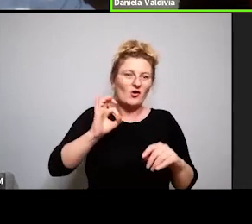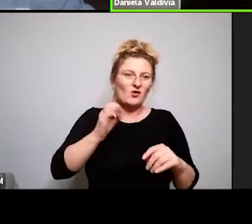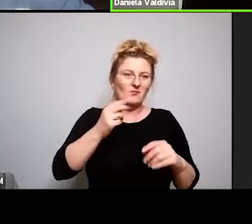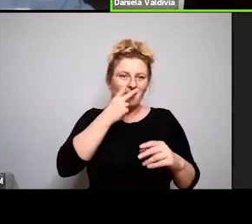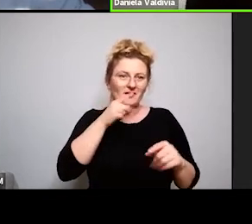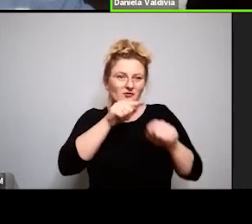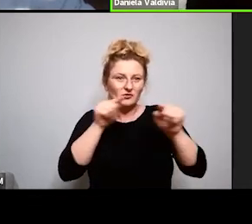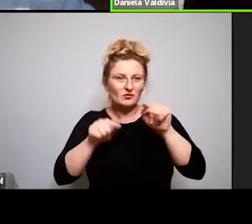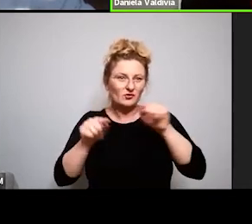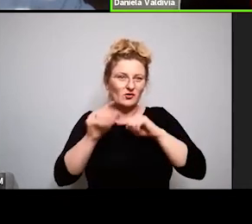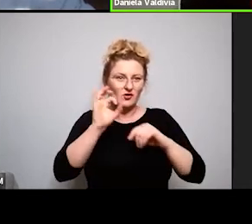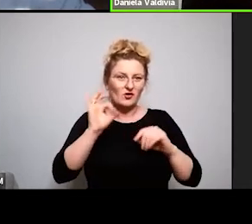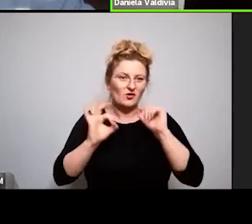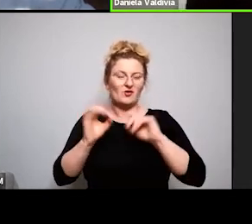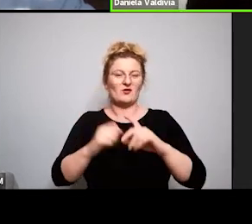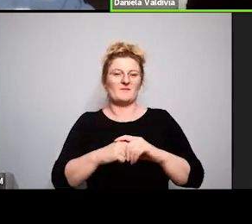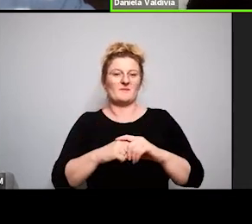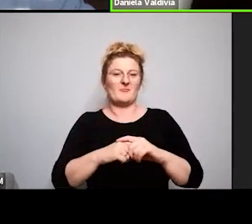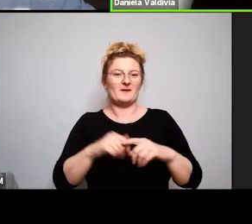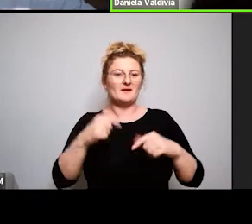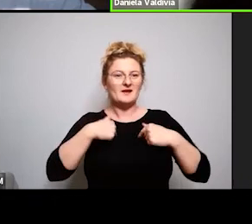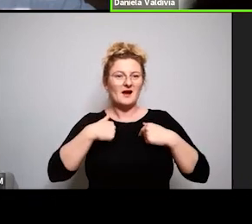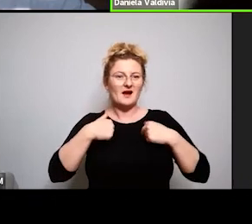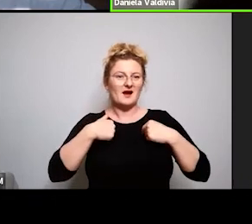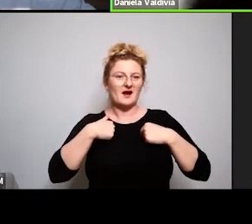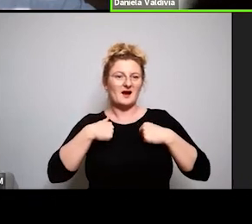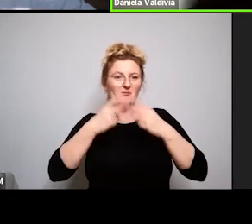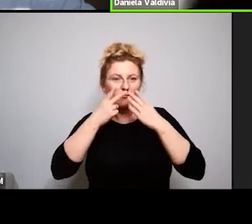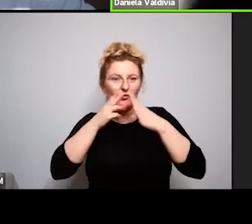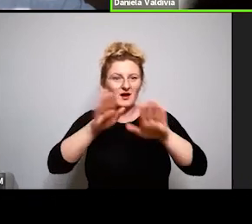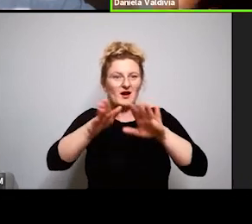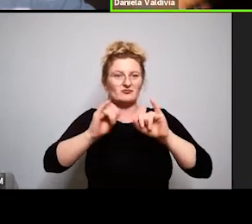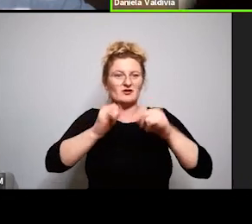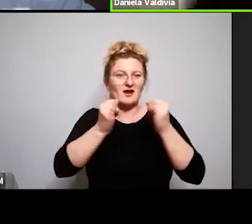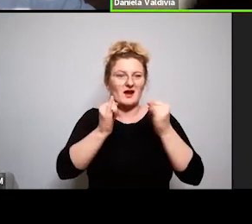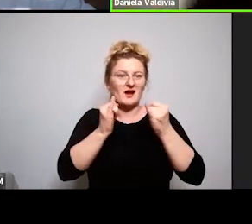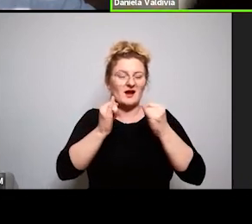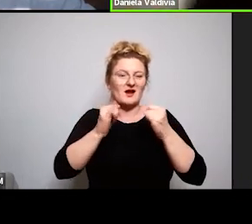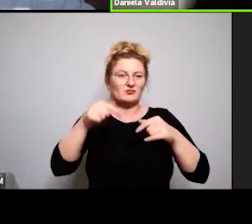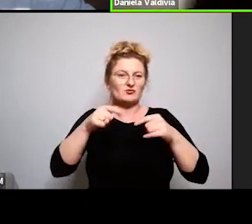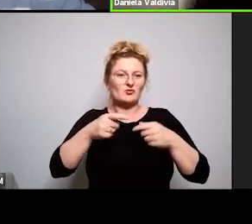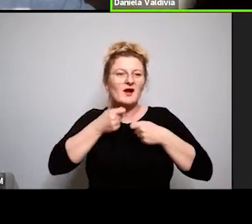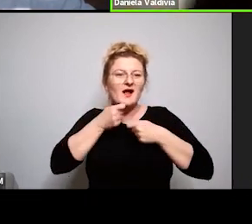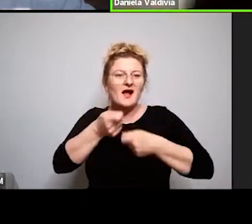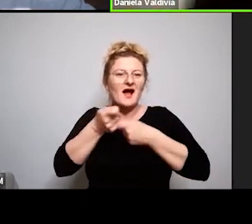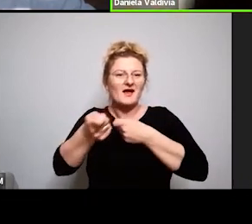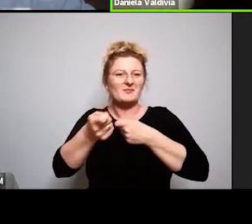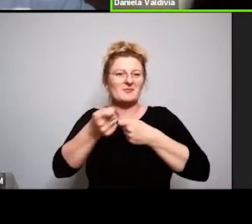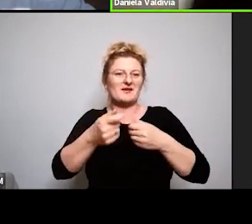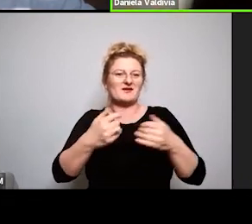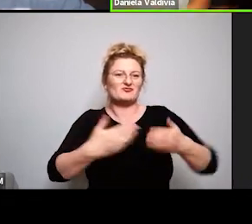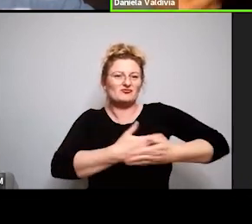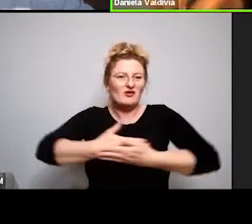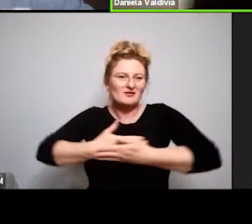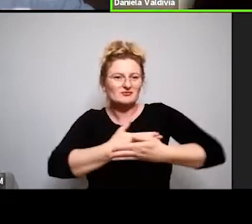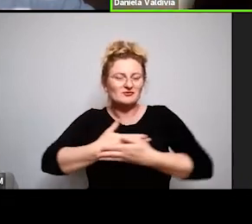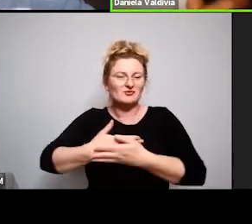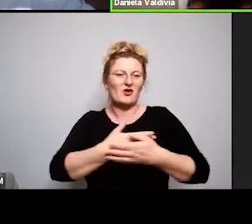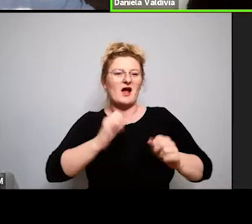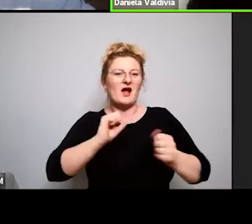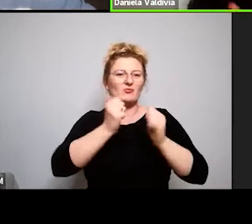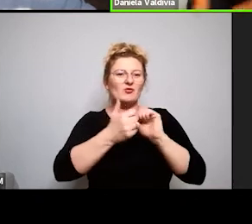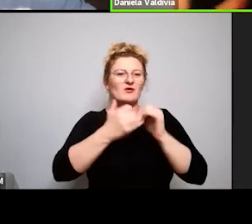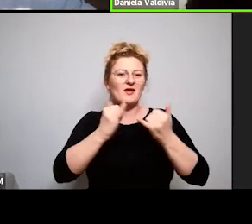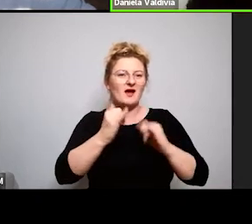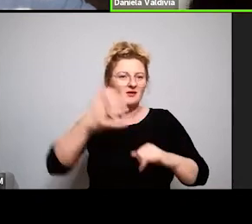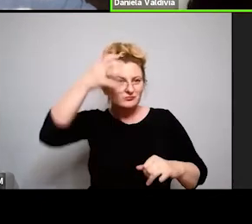tips to feed the baby, you know, like, and then we saw like a lot of people were participating like with